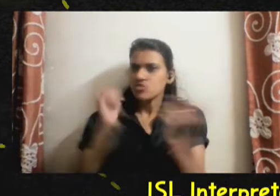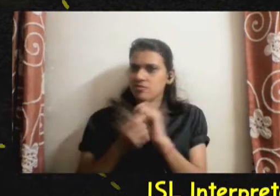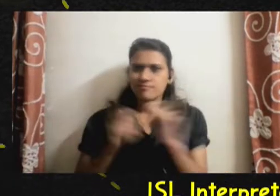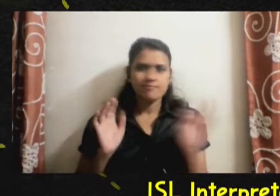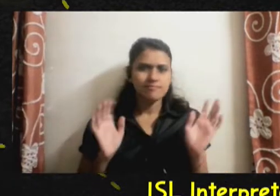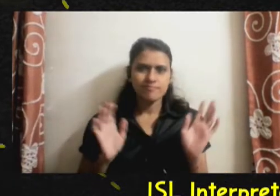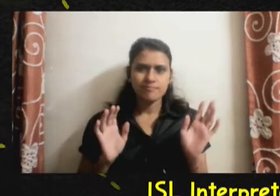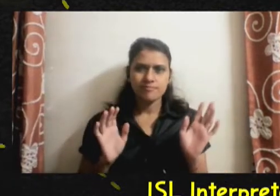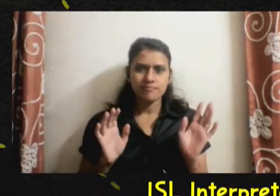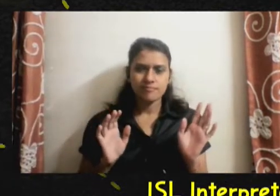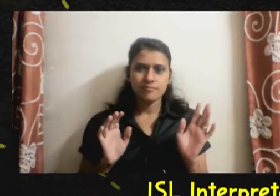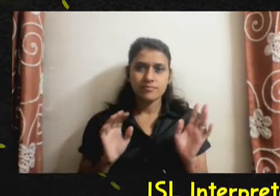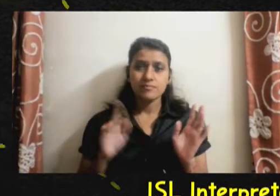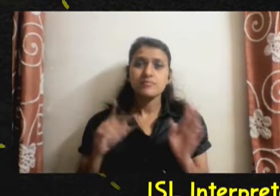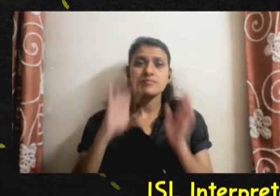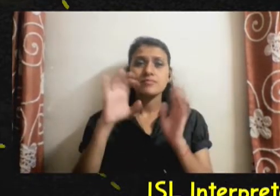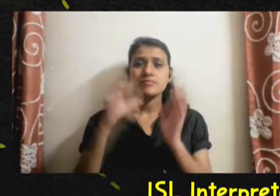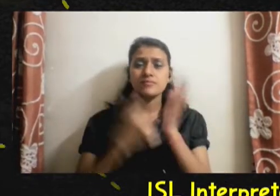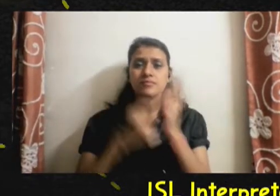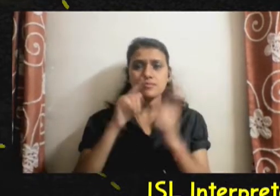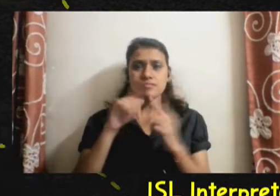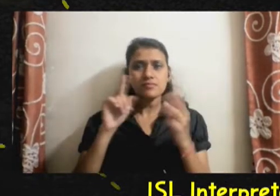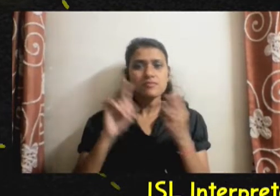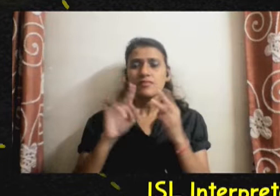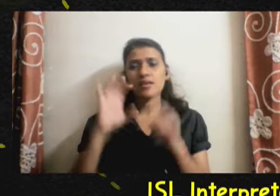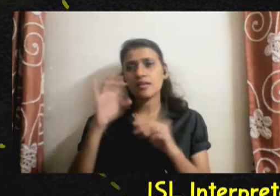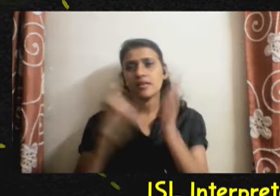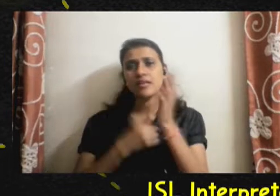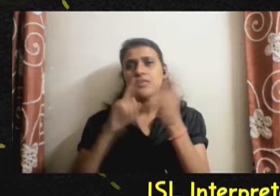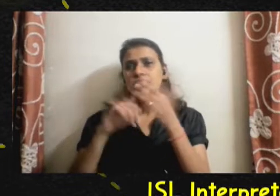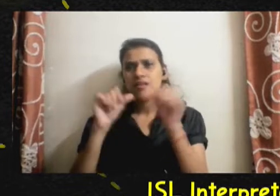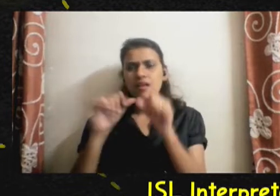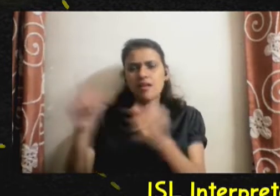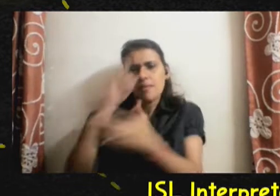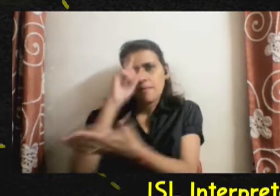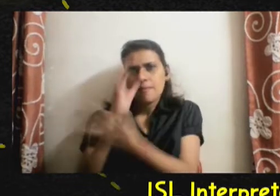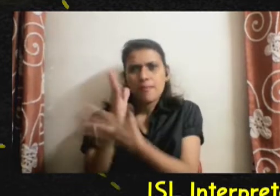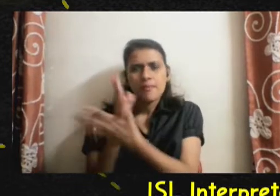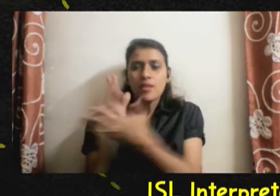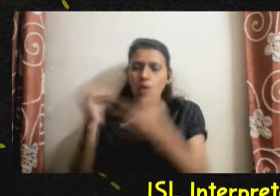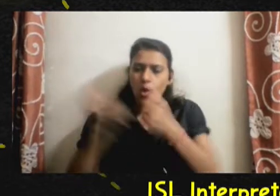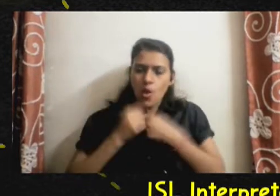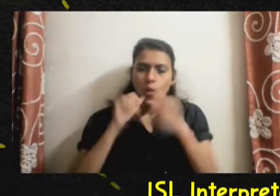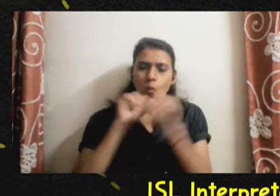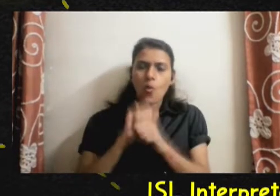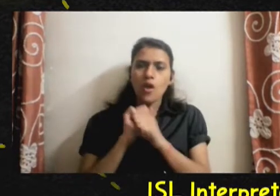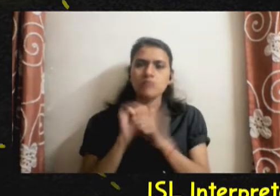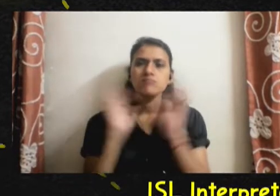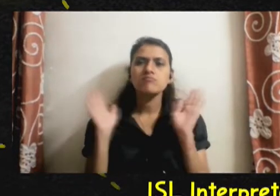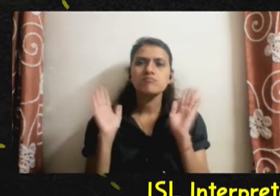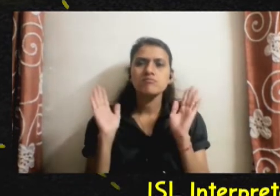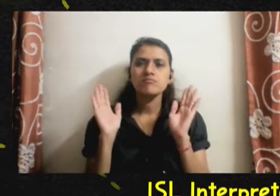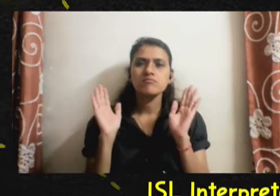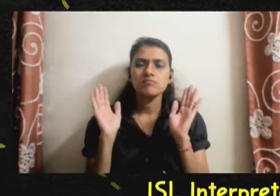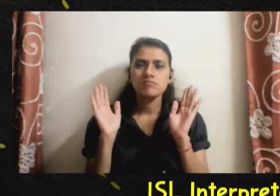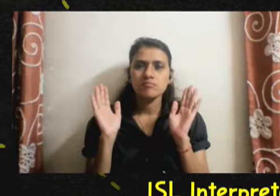say Kriya's core principles of what we do and what we believe in very much infused our work, when we kind of brought in